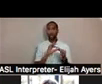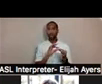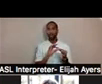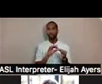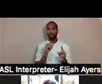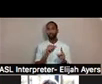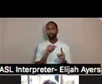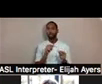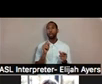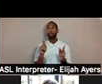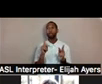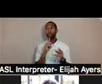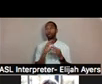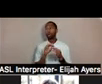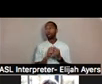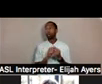And people also relating to that.